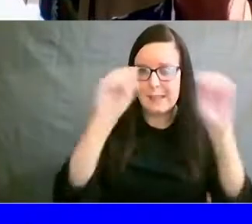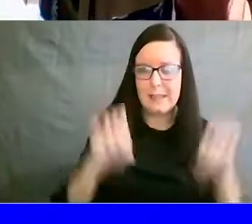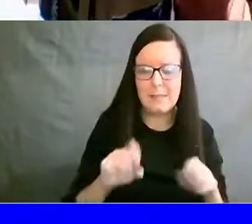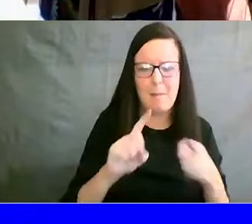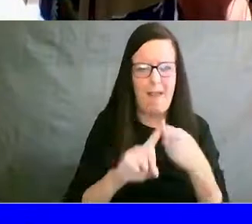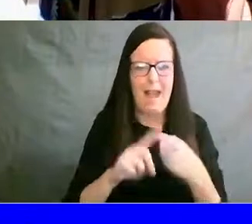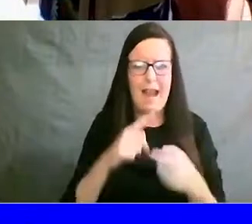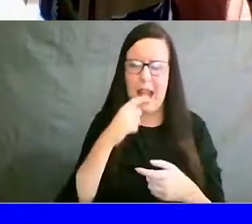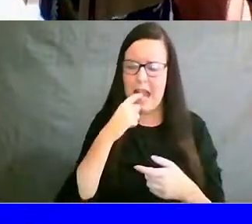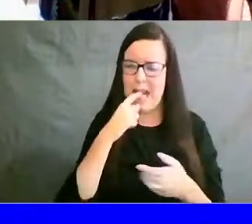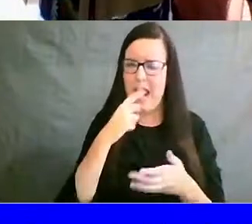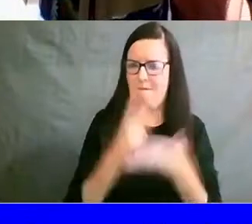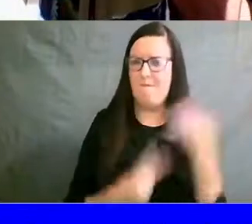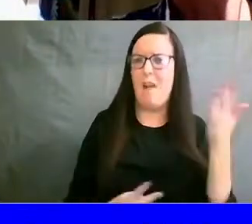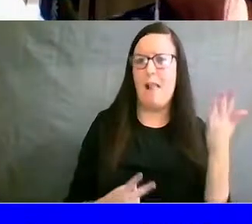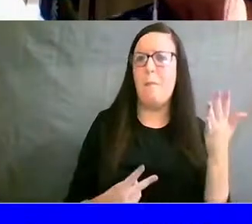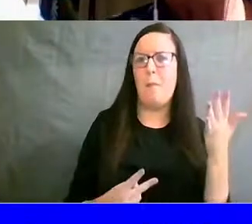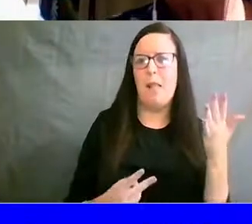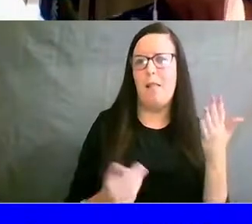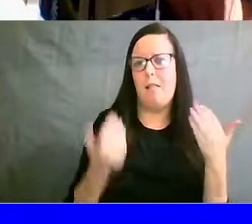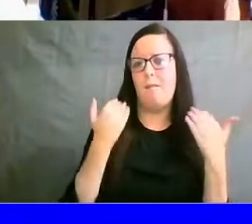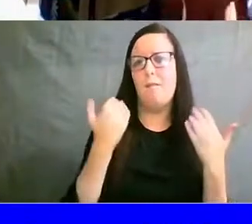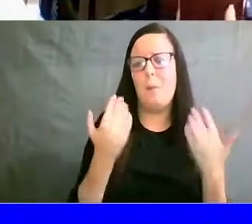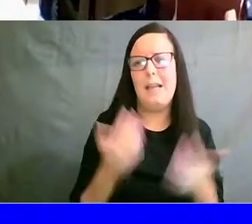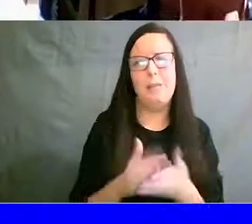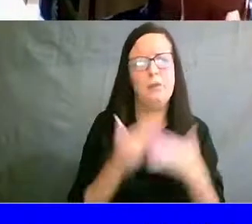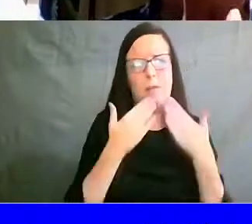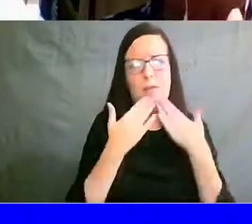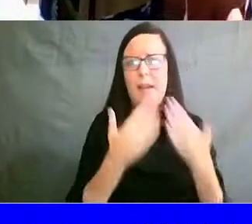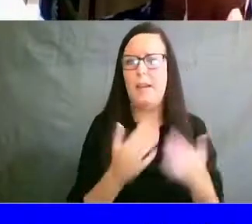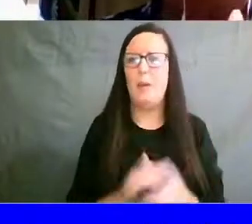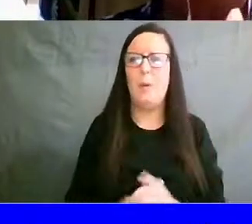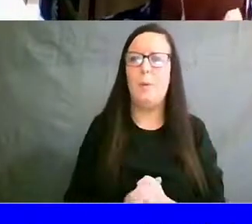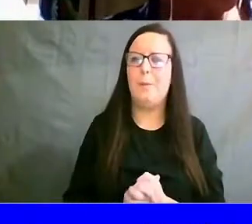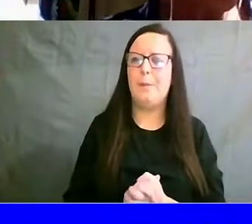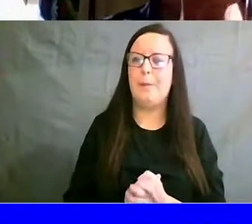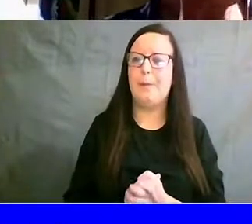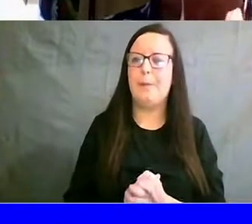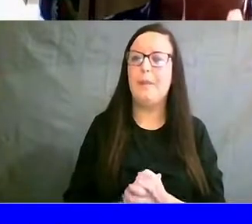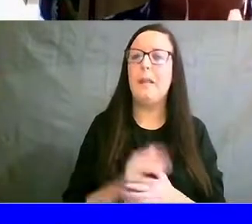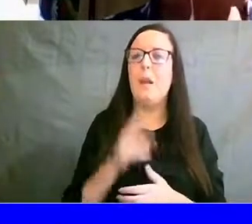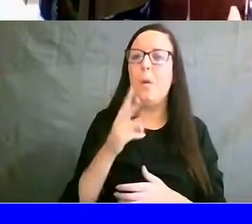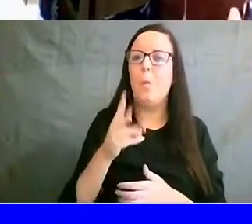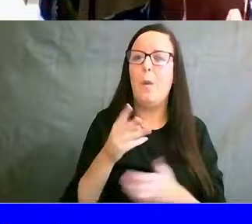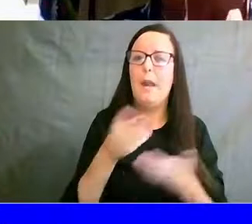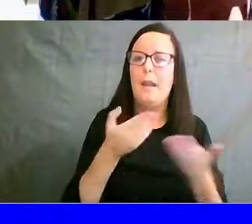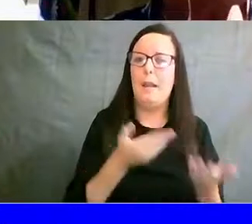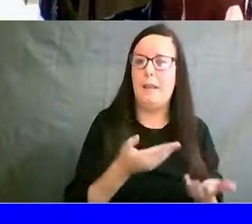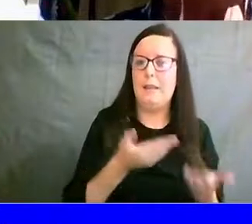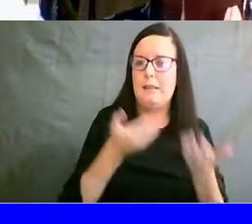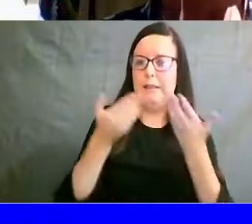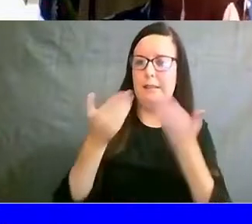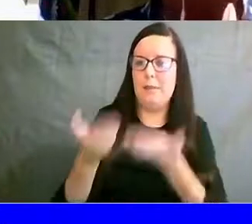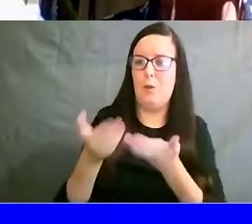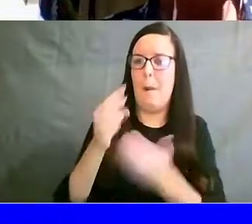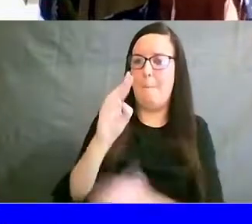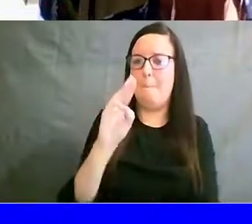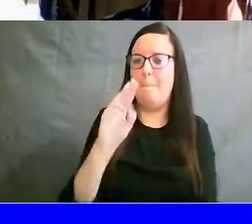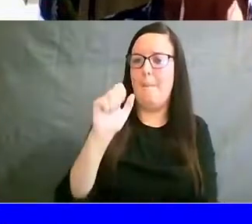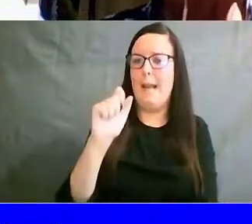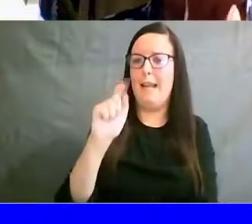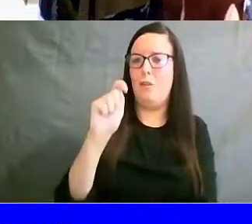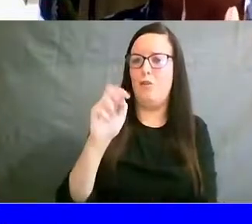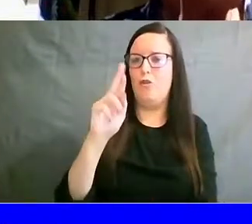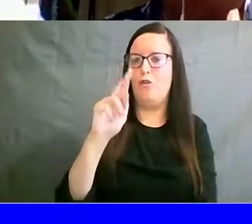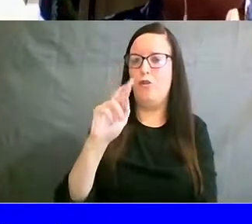valuable insights there. Thank you, Louise. Thank you. I'm going to hand over to Patricia now, who's